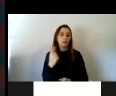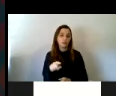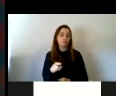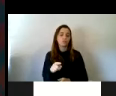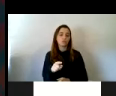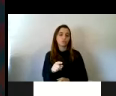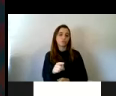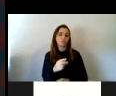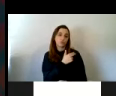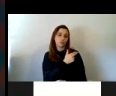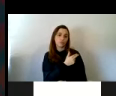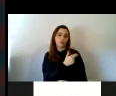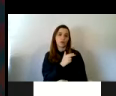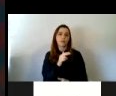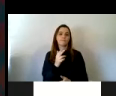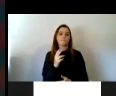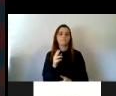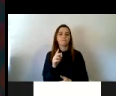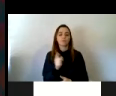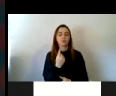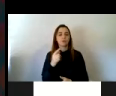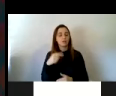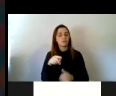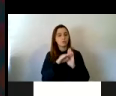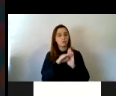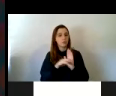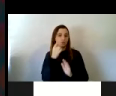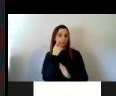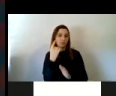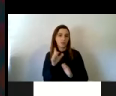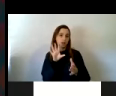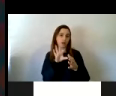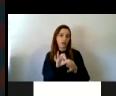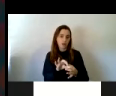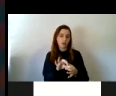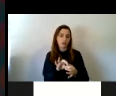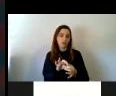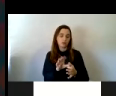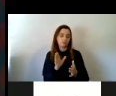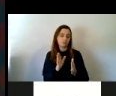Catholic masses, and we have special programs about Christianity too.